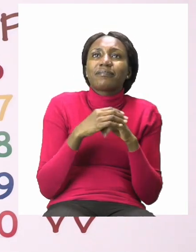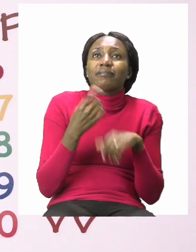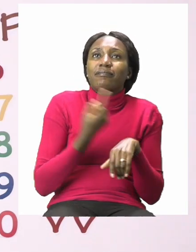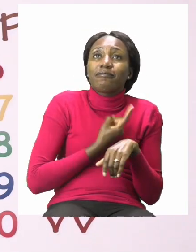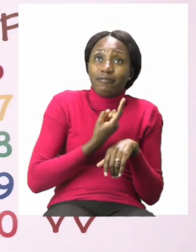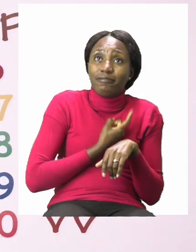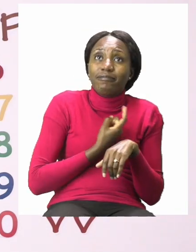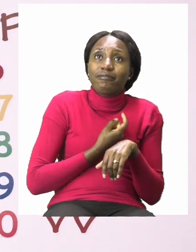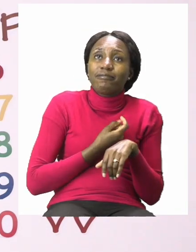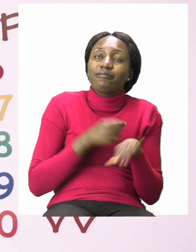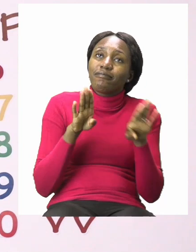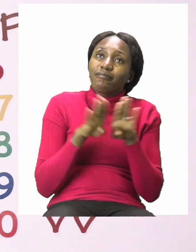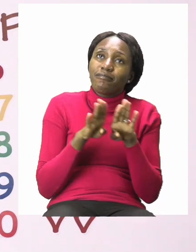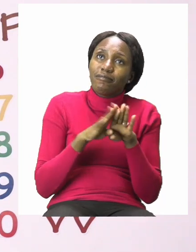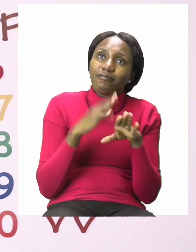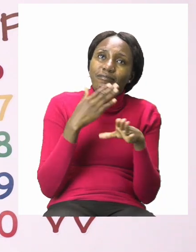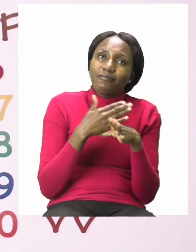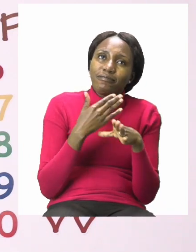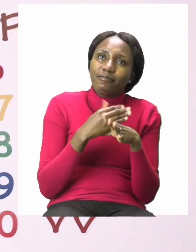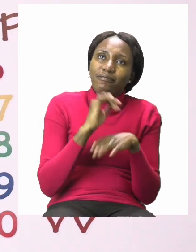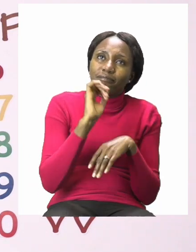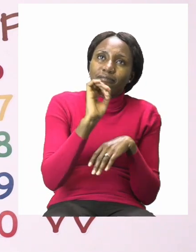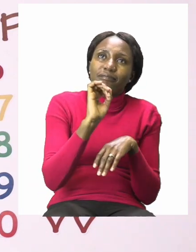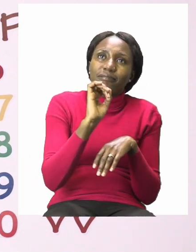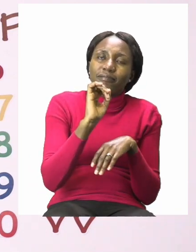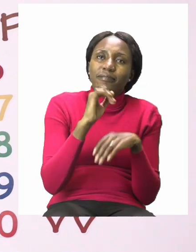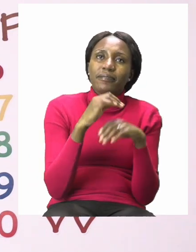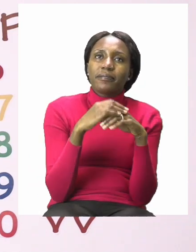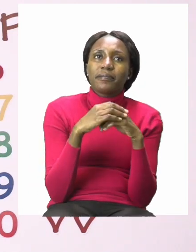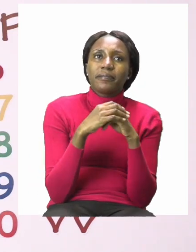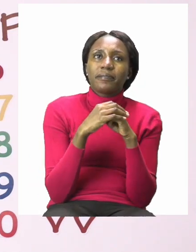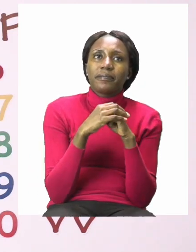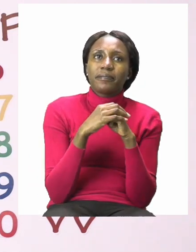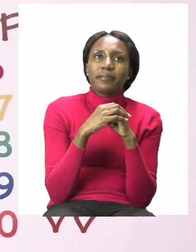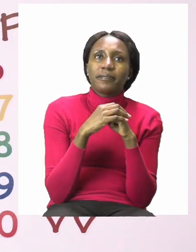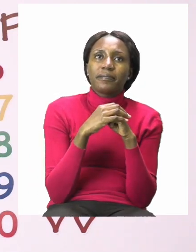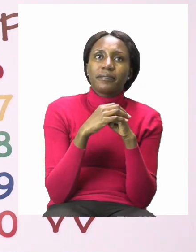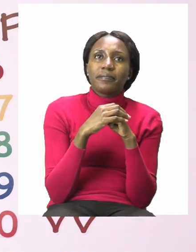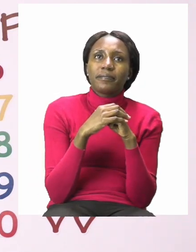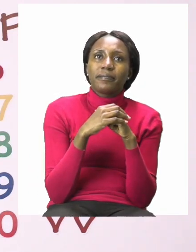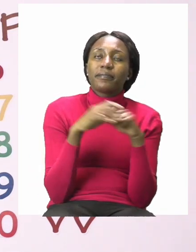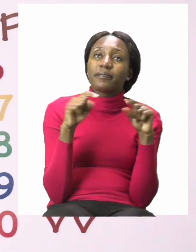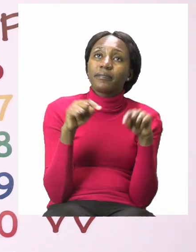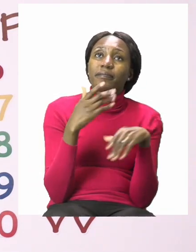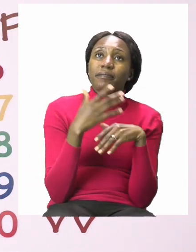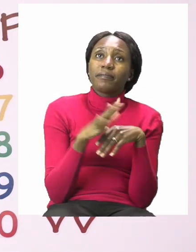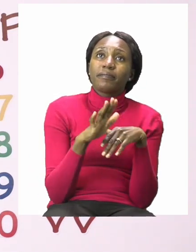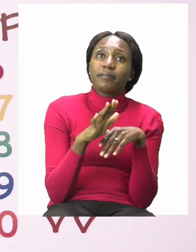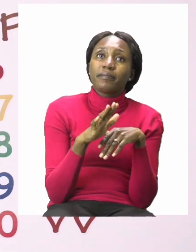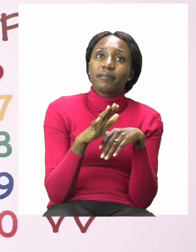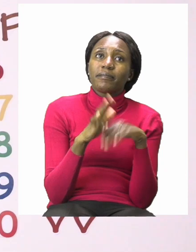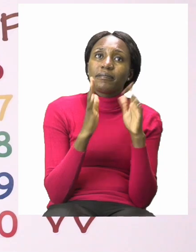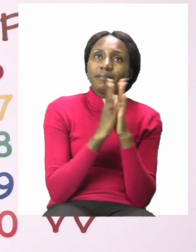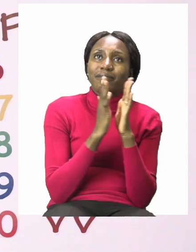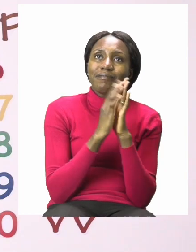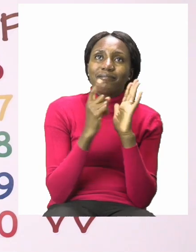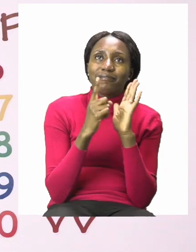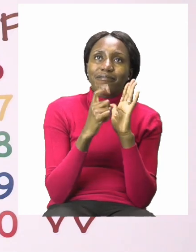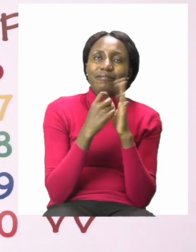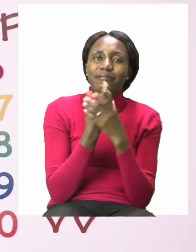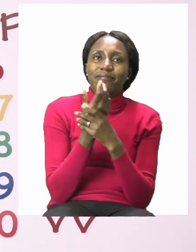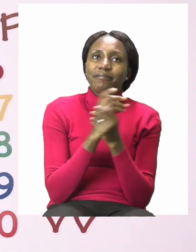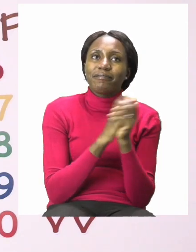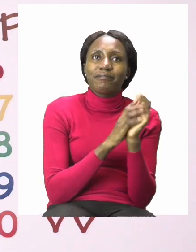your activity by yourself. Now that we are done, we need to